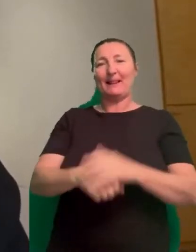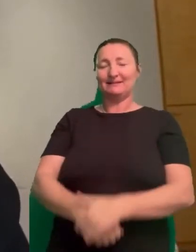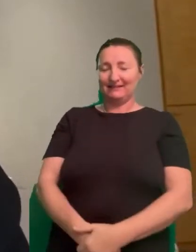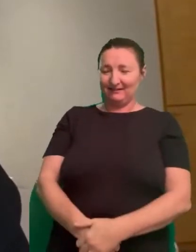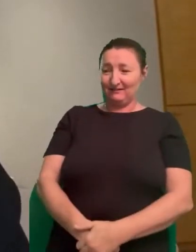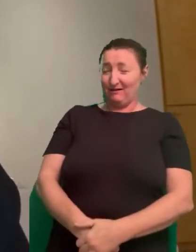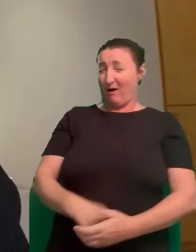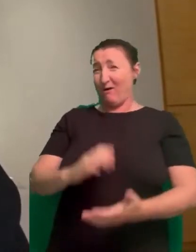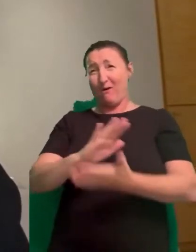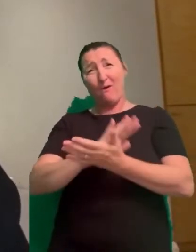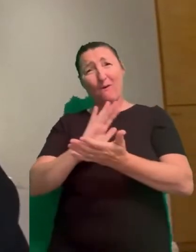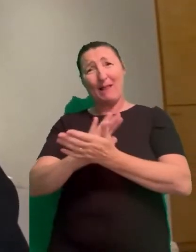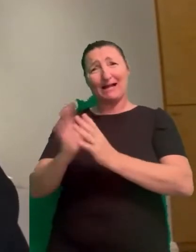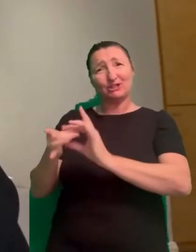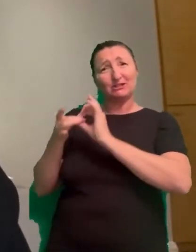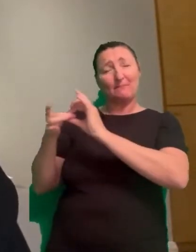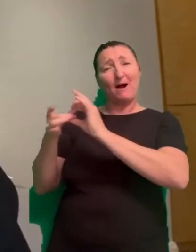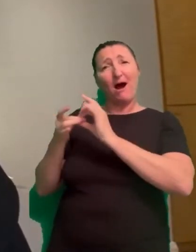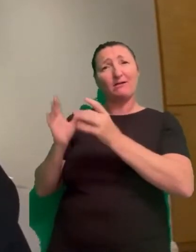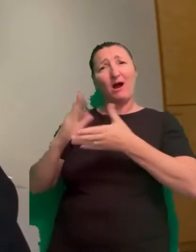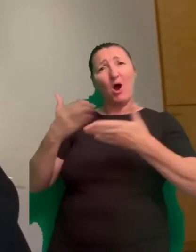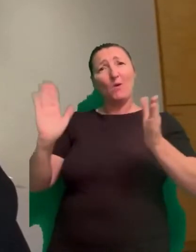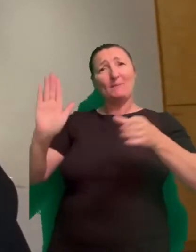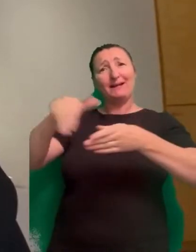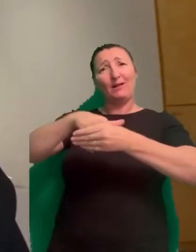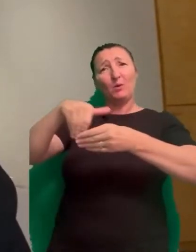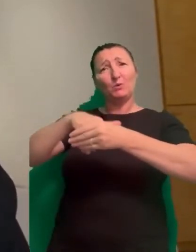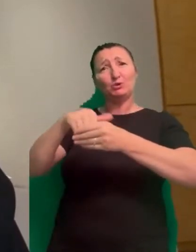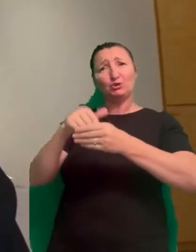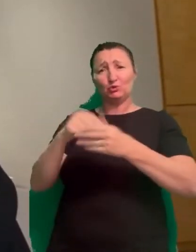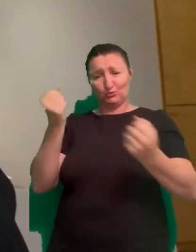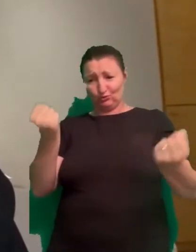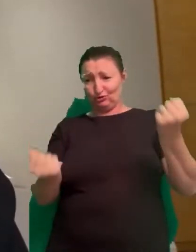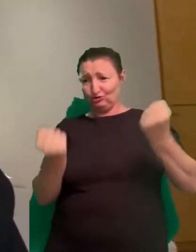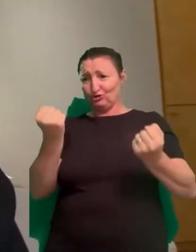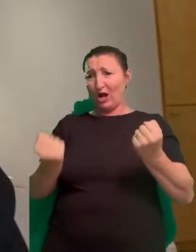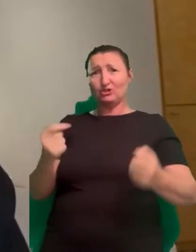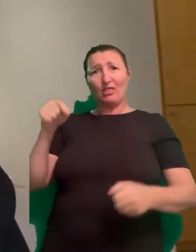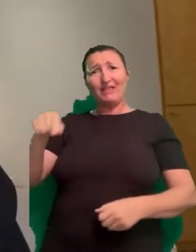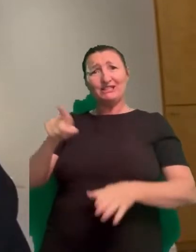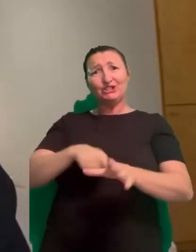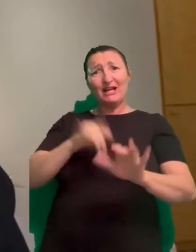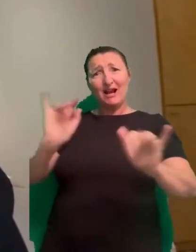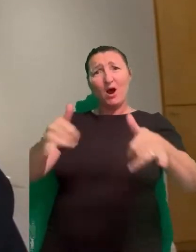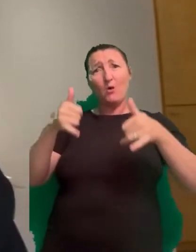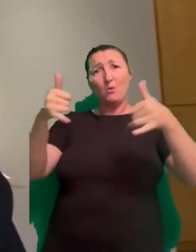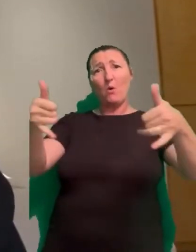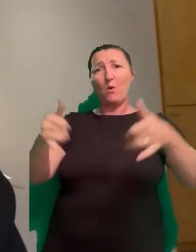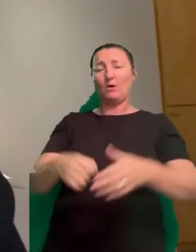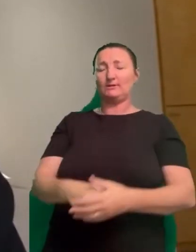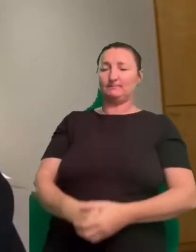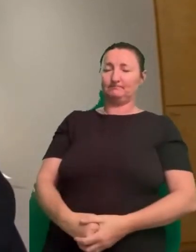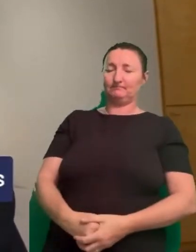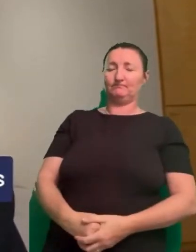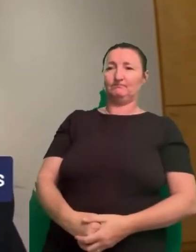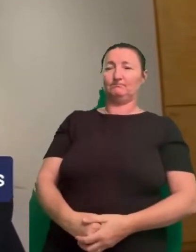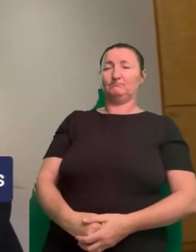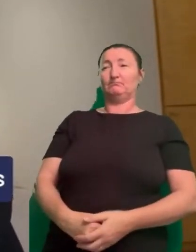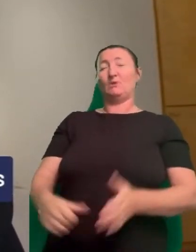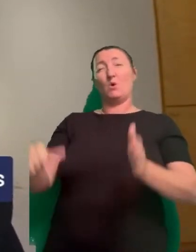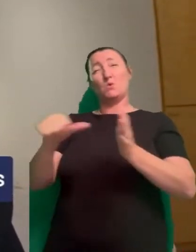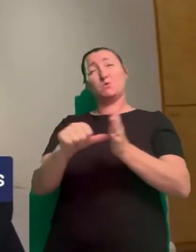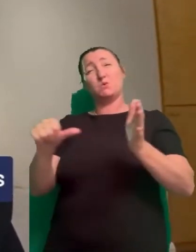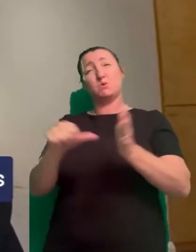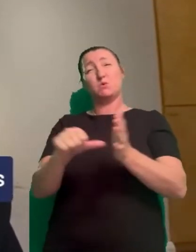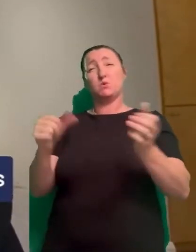pleasure to once again partner with Open Inclusion to help judge this year's Simply Open Awards. It was actually very difficult to judge because we had